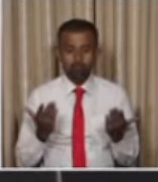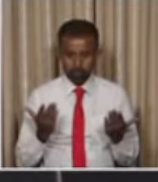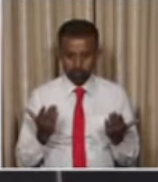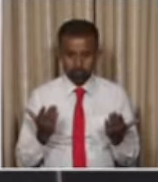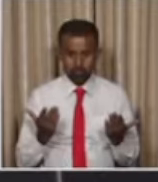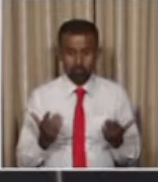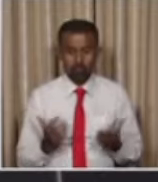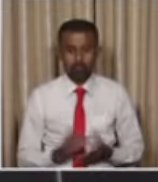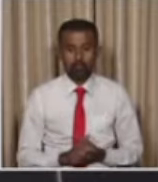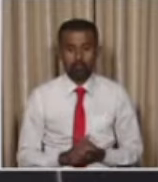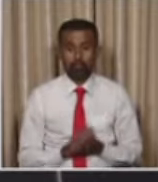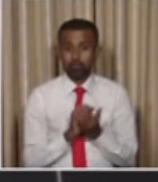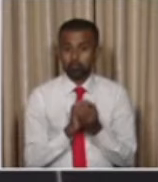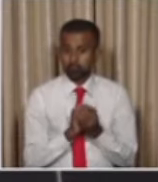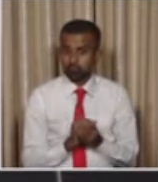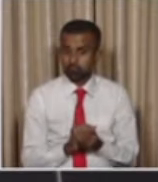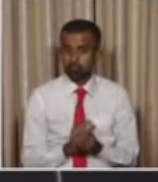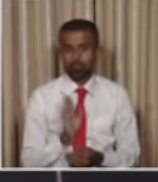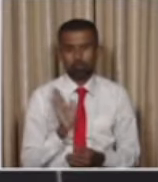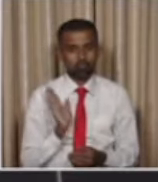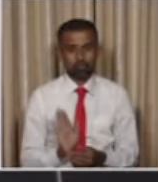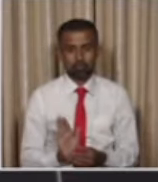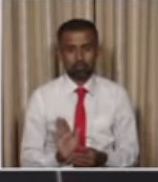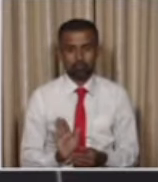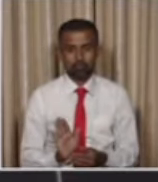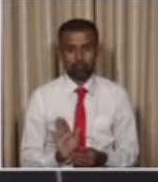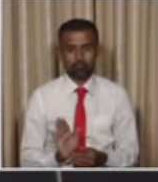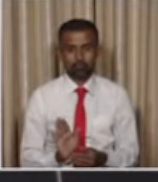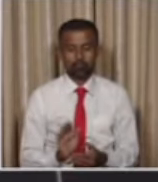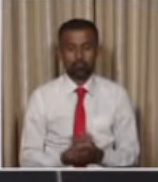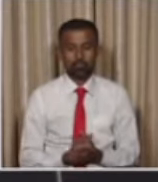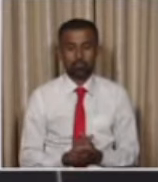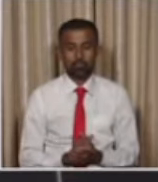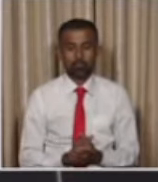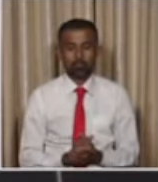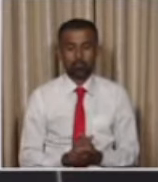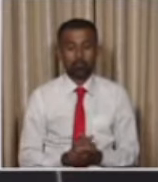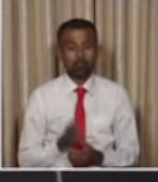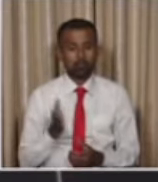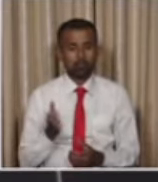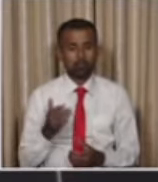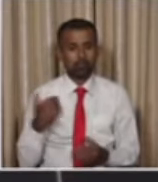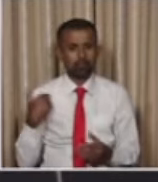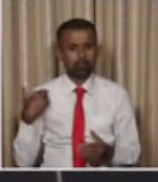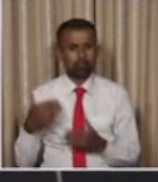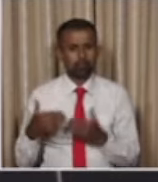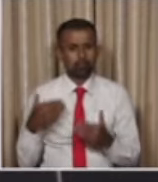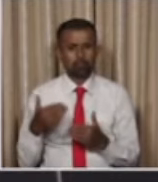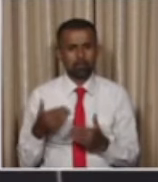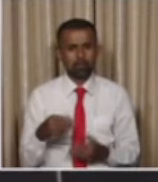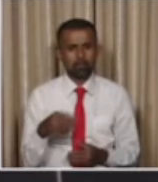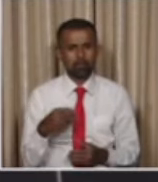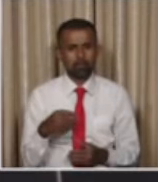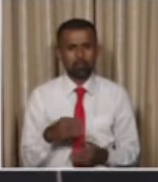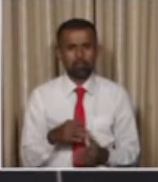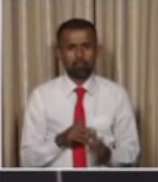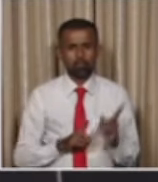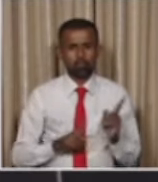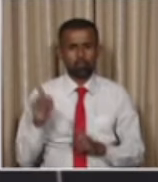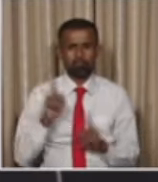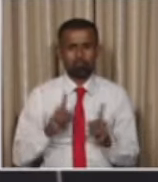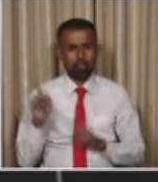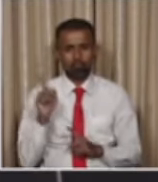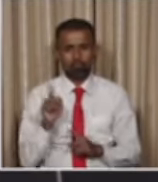careful that we don't assist the serial defaulters. And I also must take